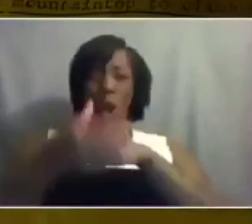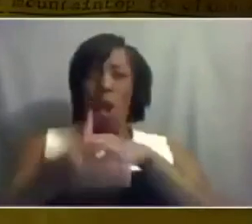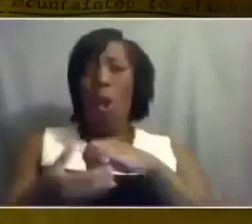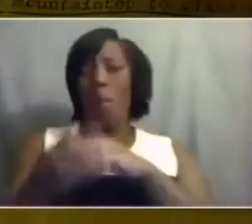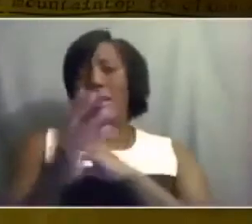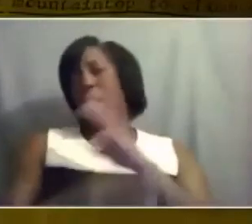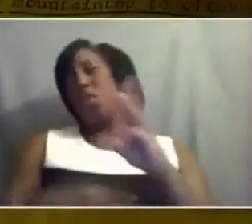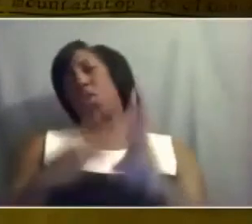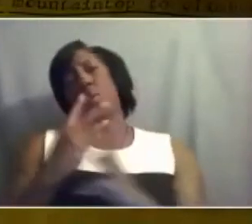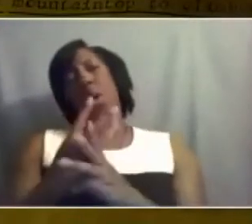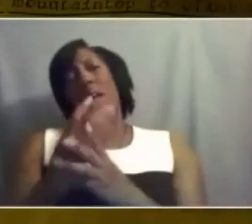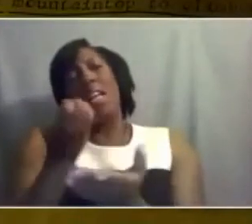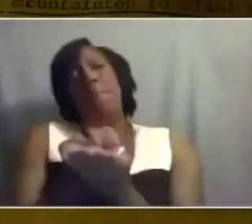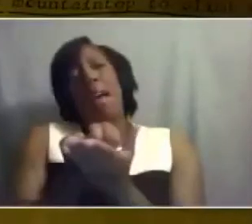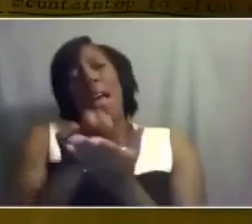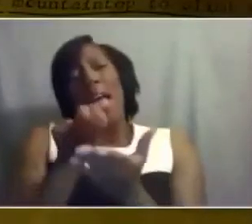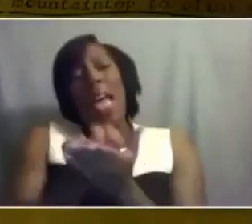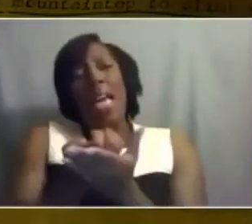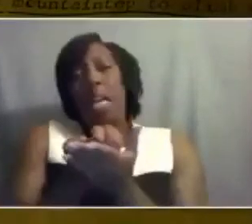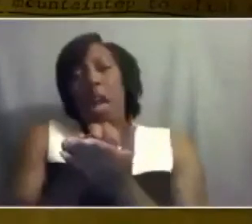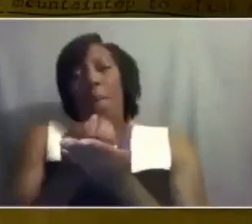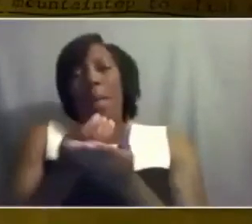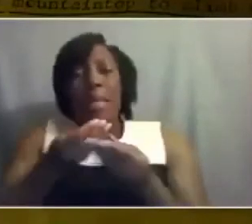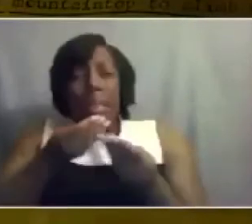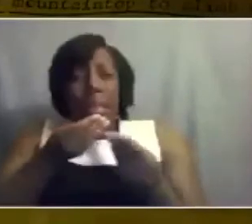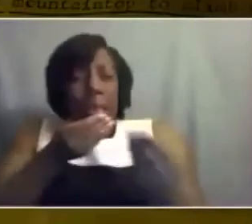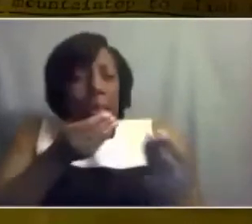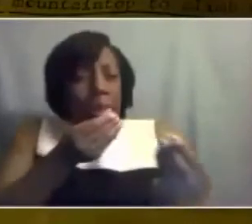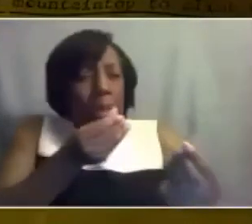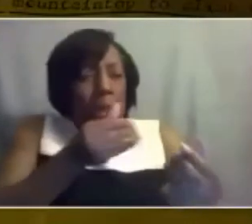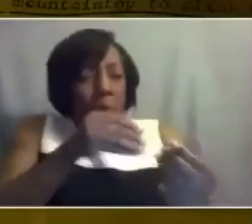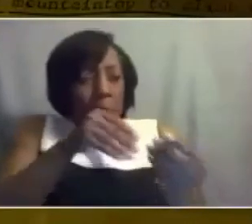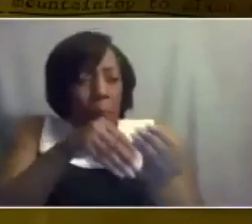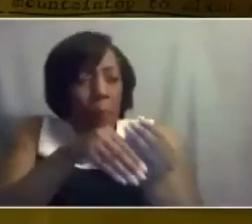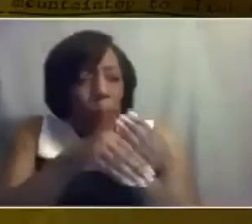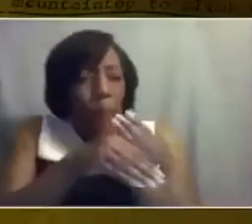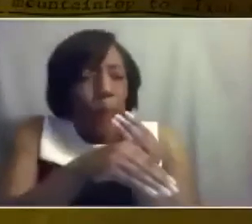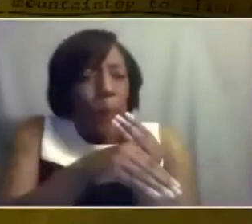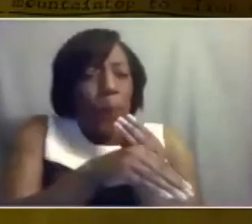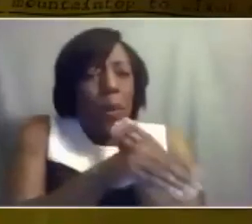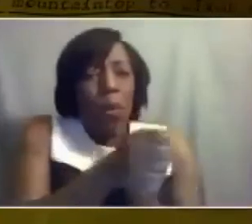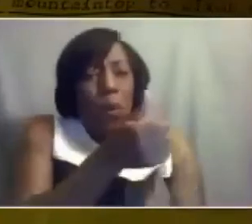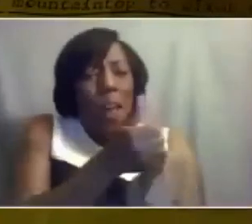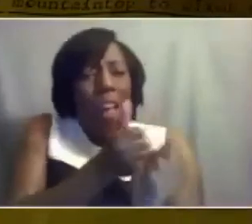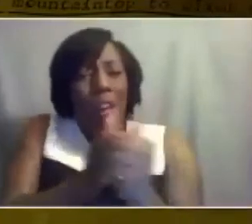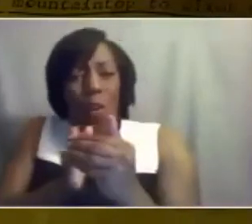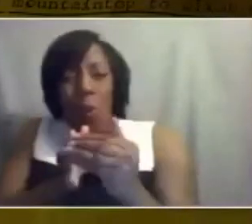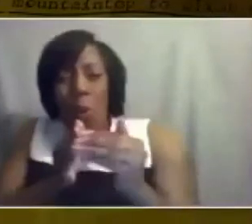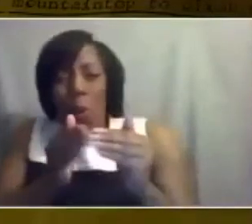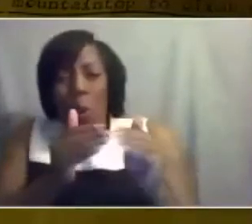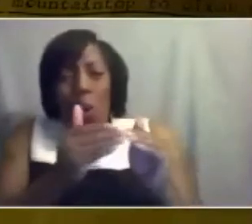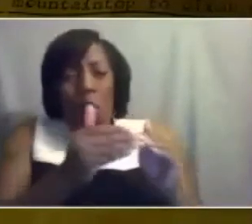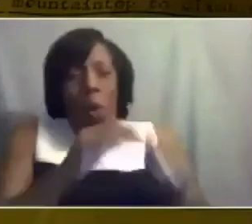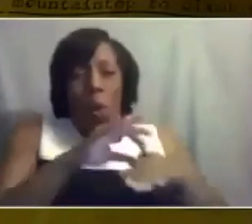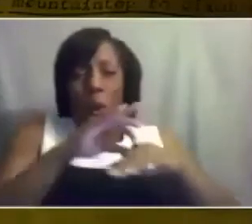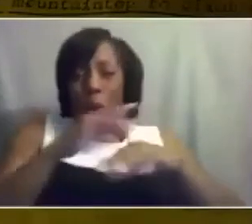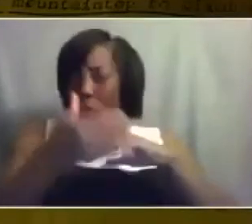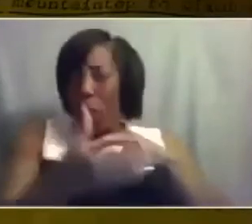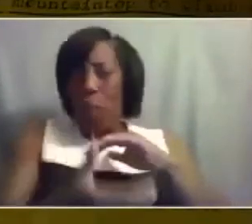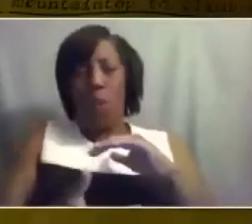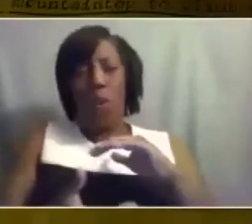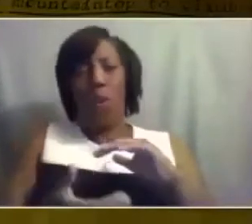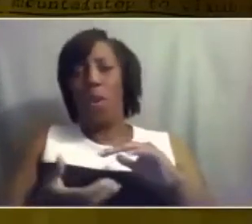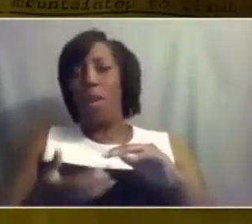that economic seeping into that capitalism, seeping into every corner of this earth. And being mm-hmm. able to travel as a